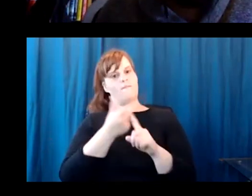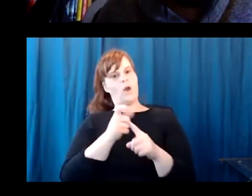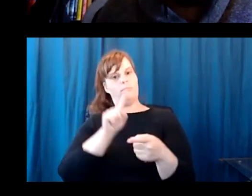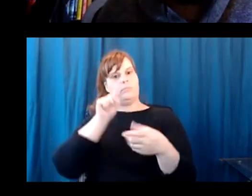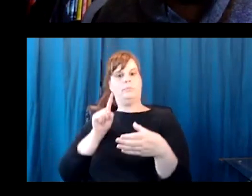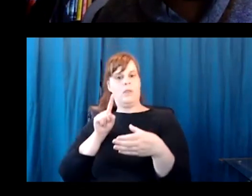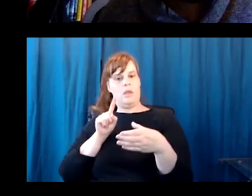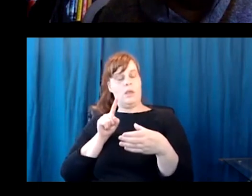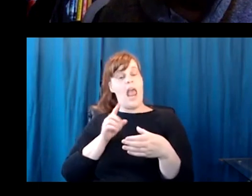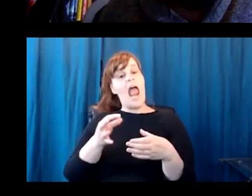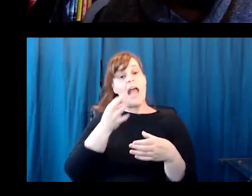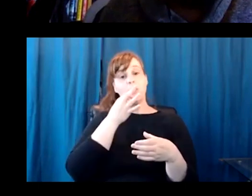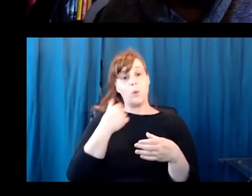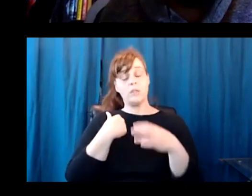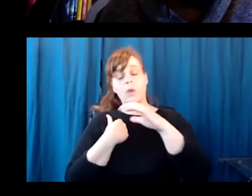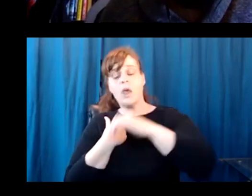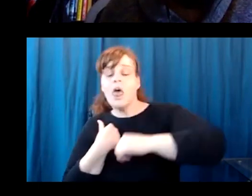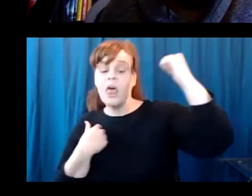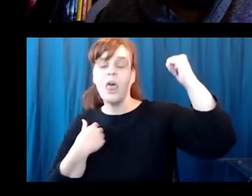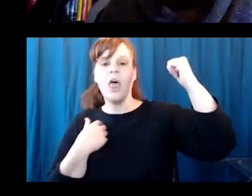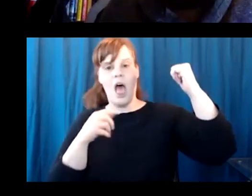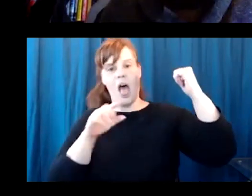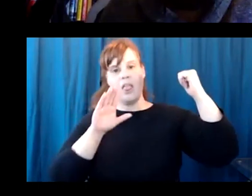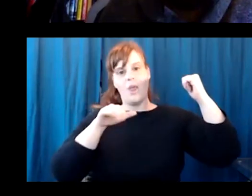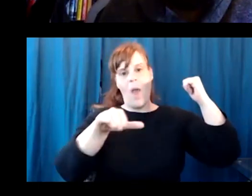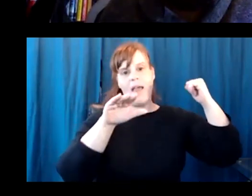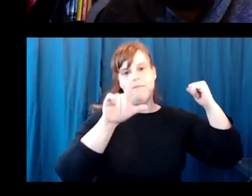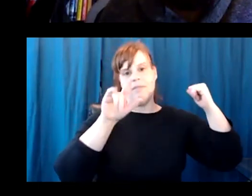collapse and the cat is dead. Or nah.